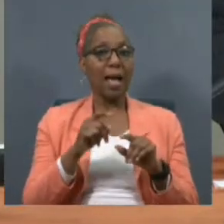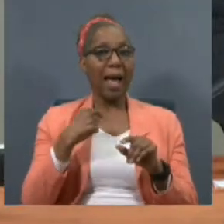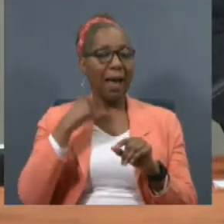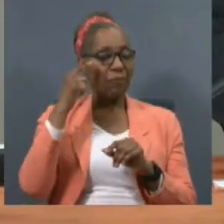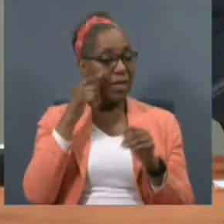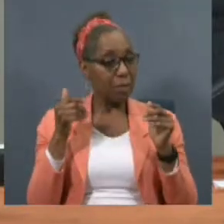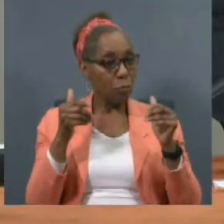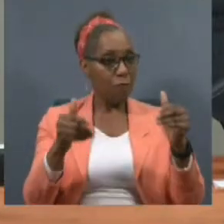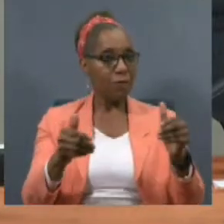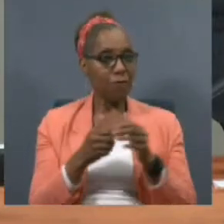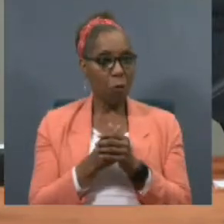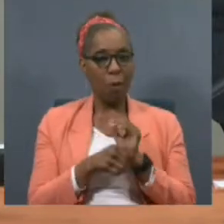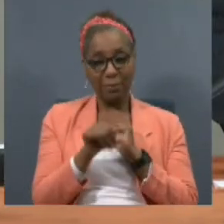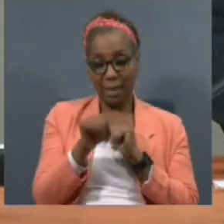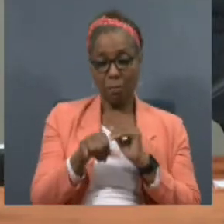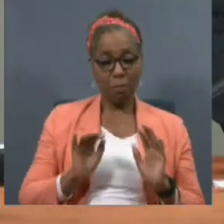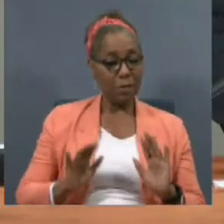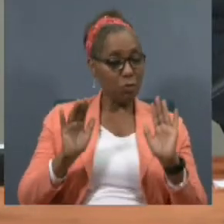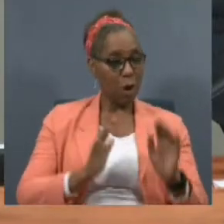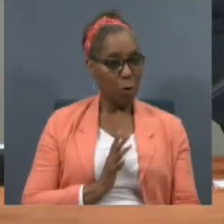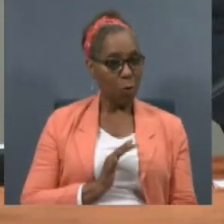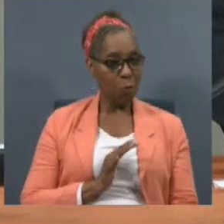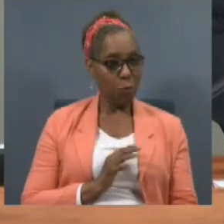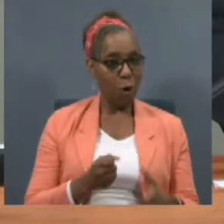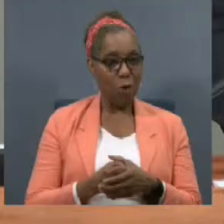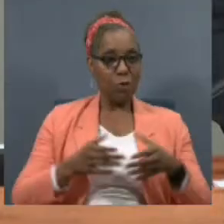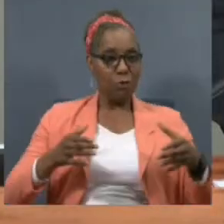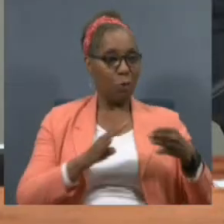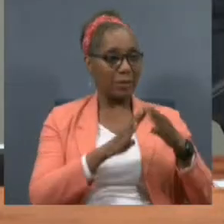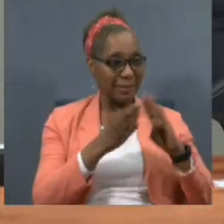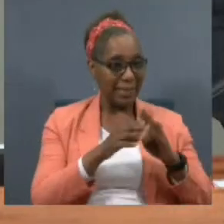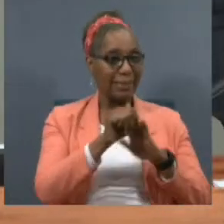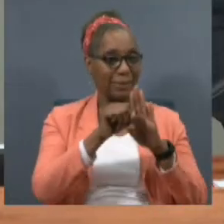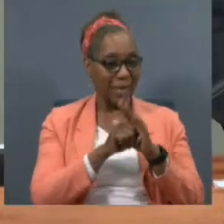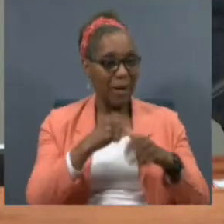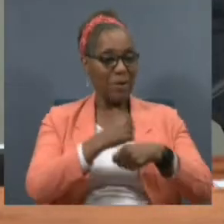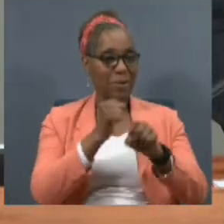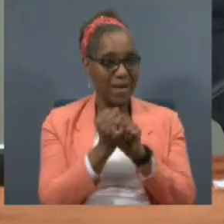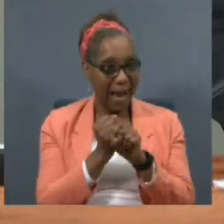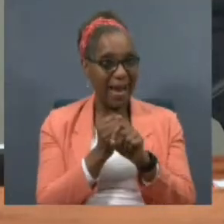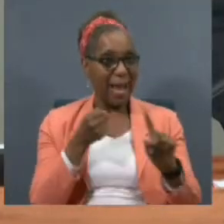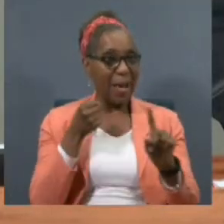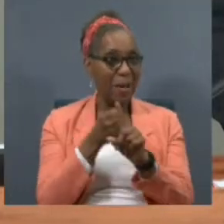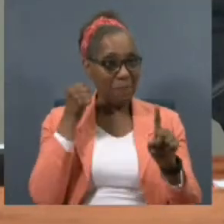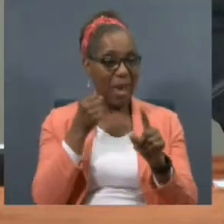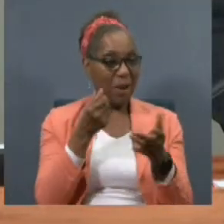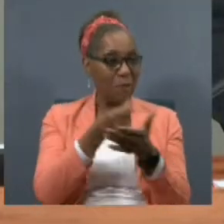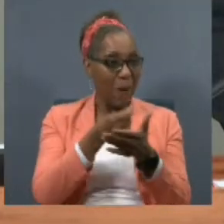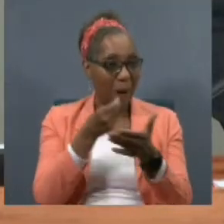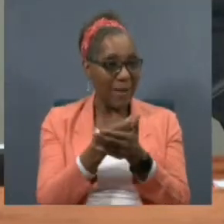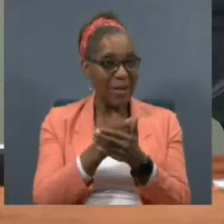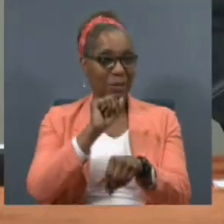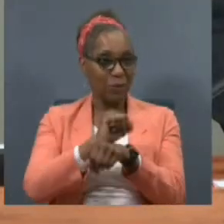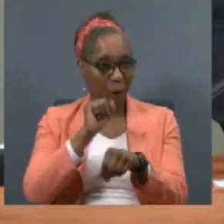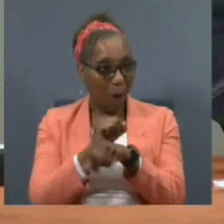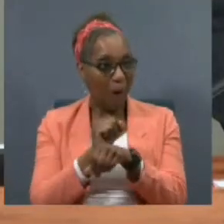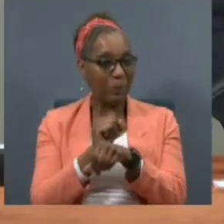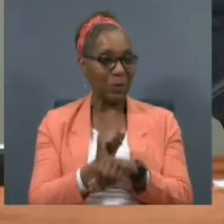forward, that would be great to grow the city, to grow the state, to create impact, revenue,